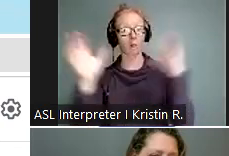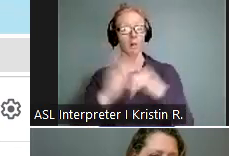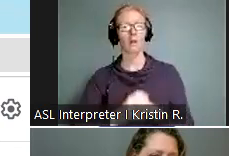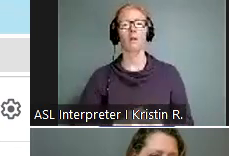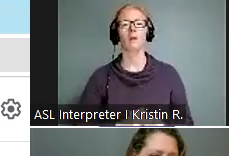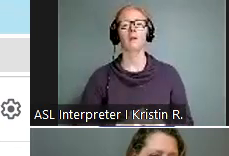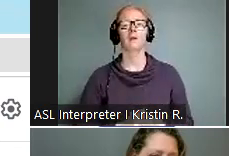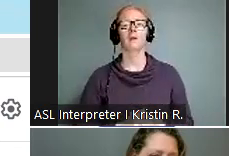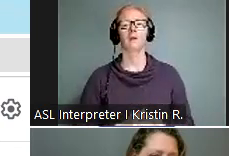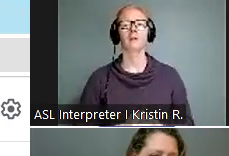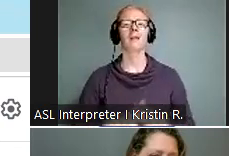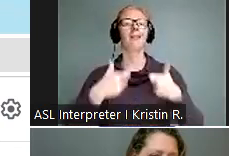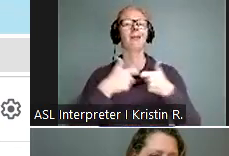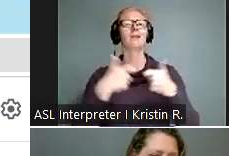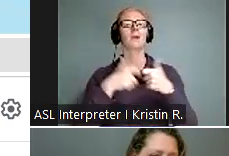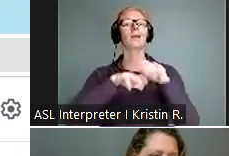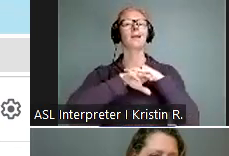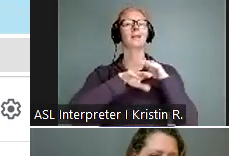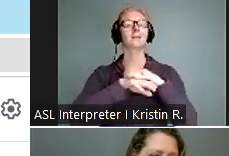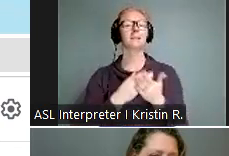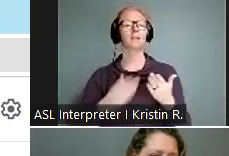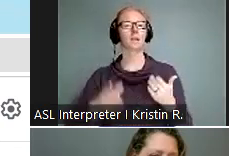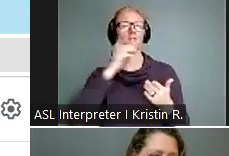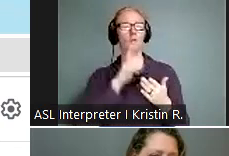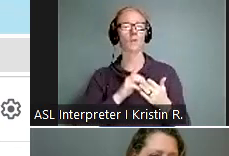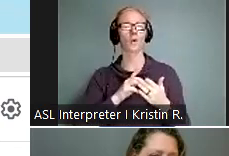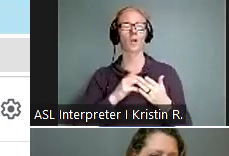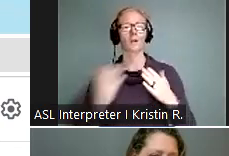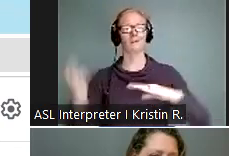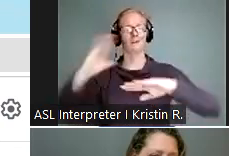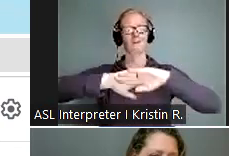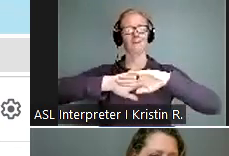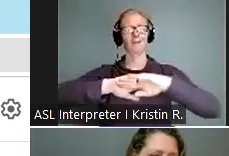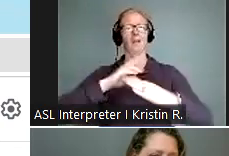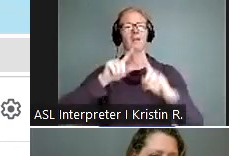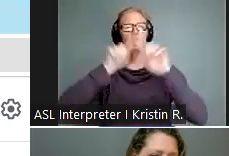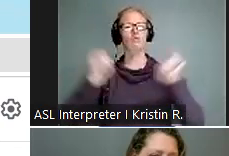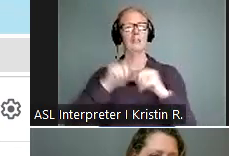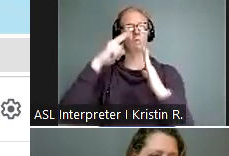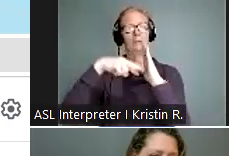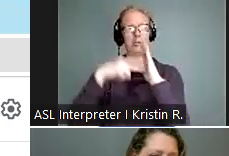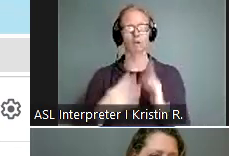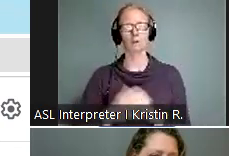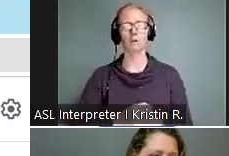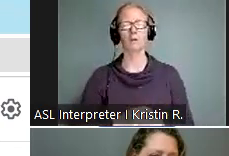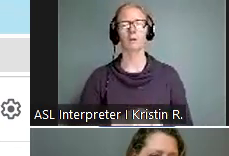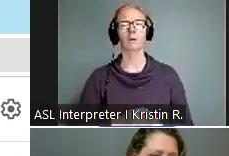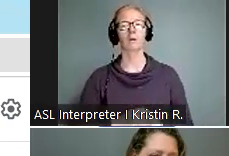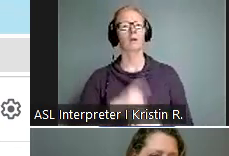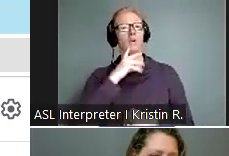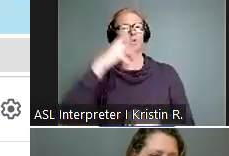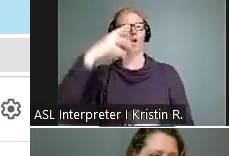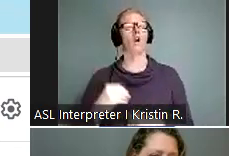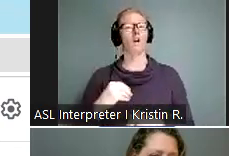accessible or electronically accessible materials for screen readers. The option to keep off your camera and